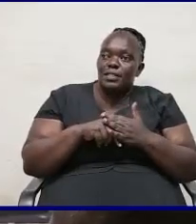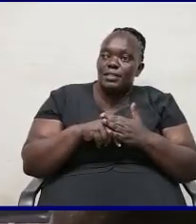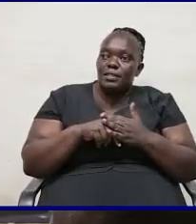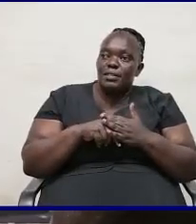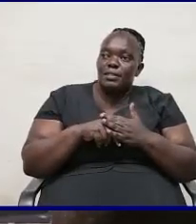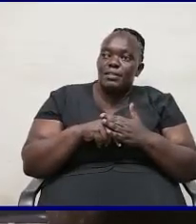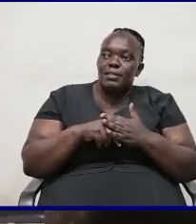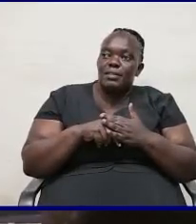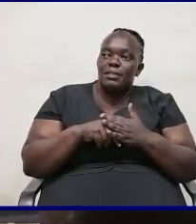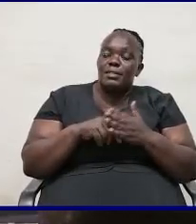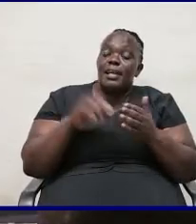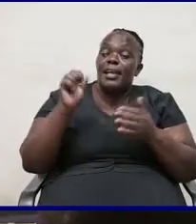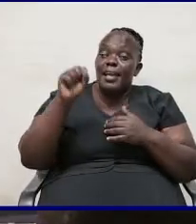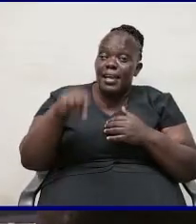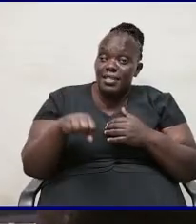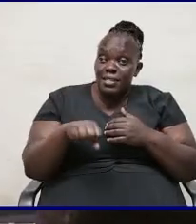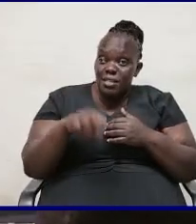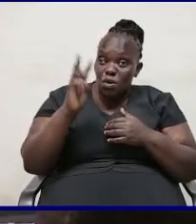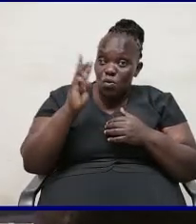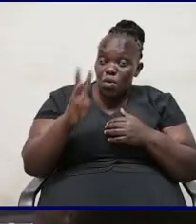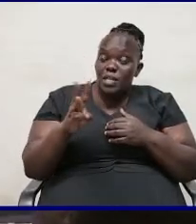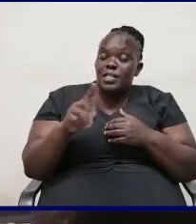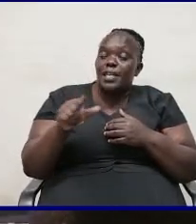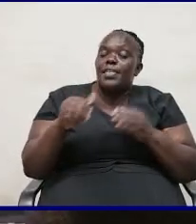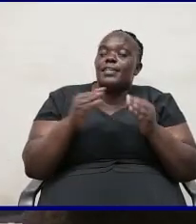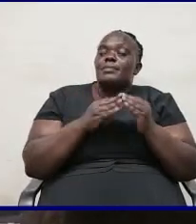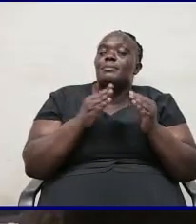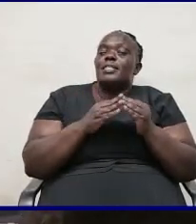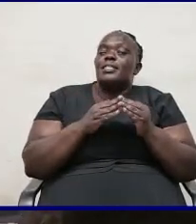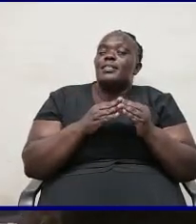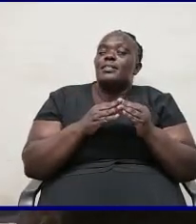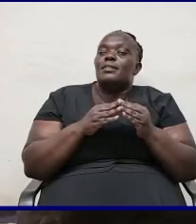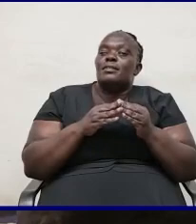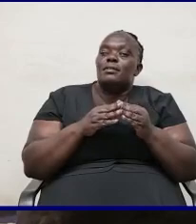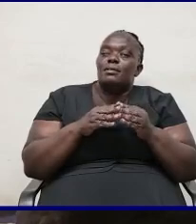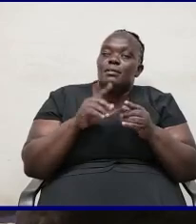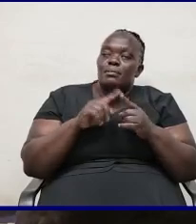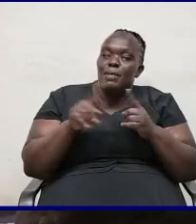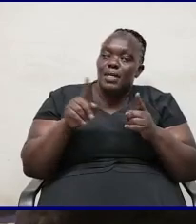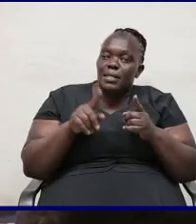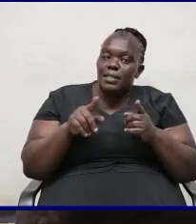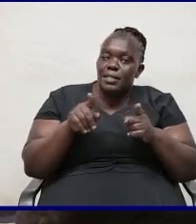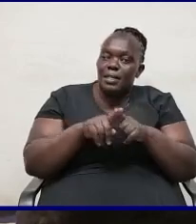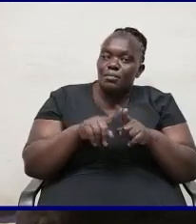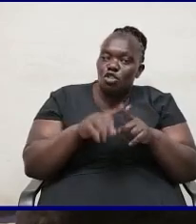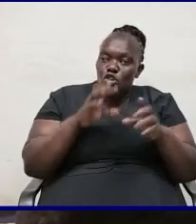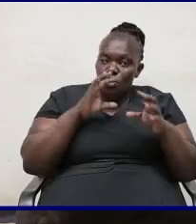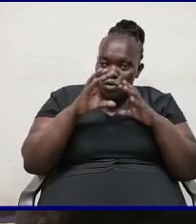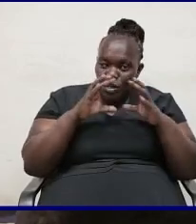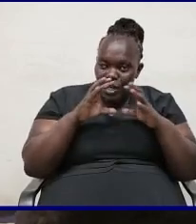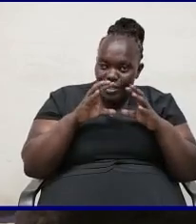we had in Lamu. And yes, I was part of that meeting, but there was a little bit of miscommunication, and probably